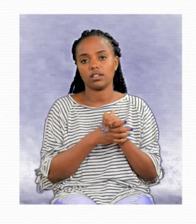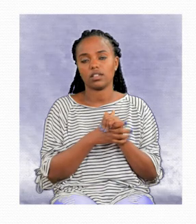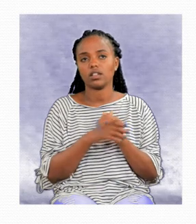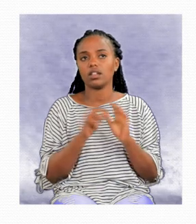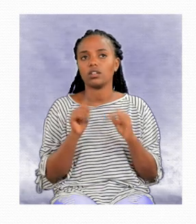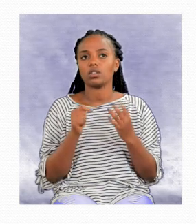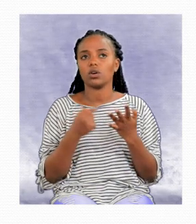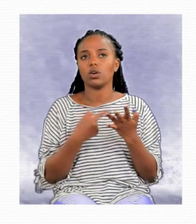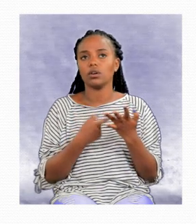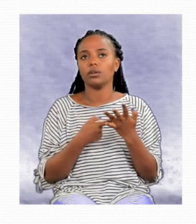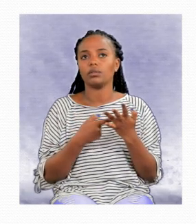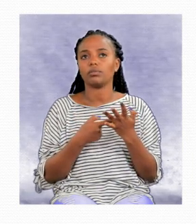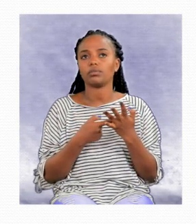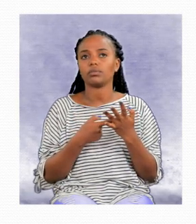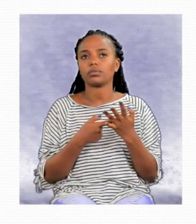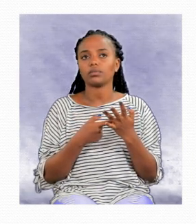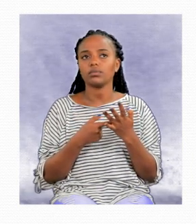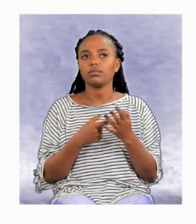So